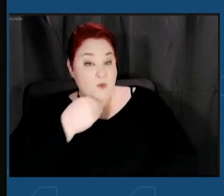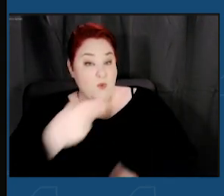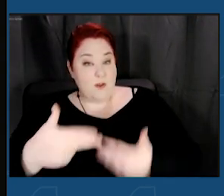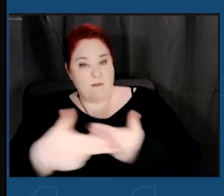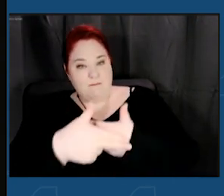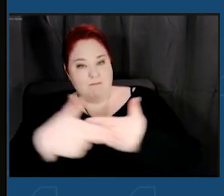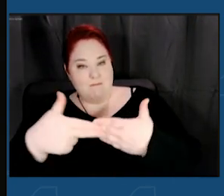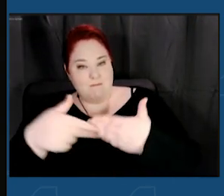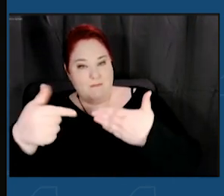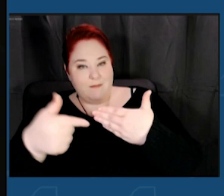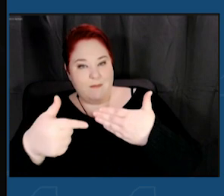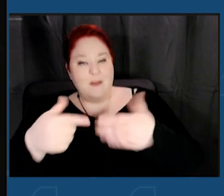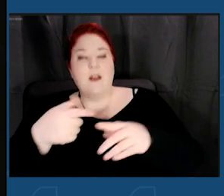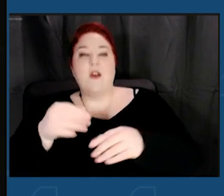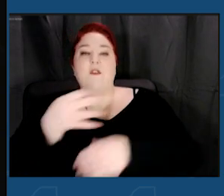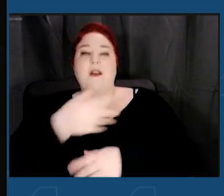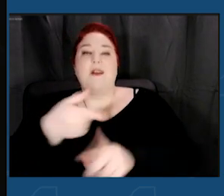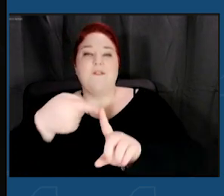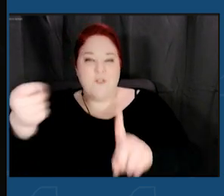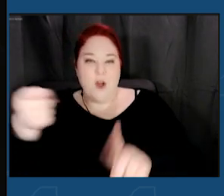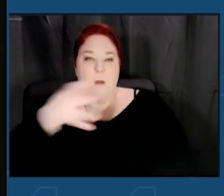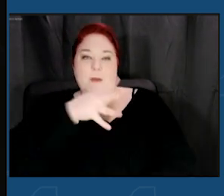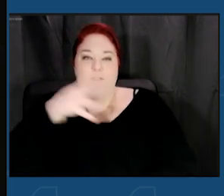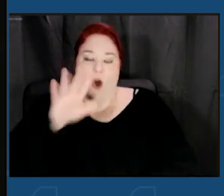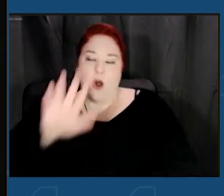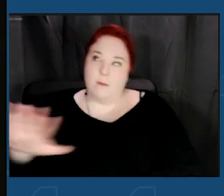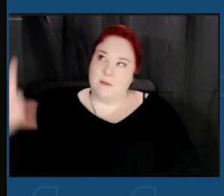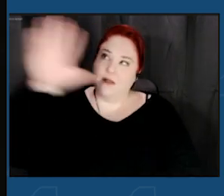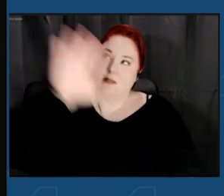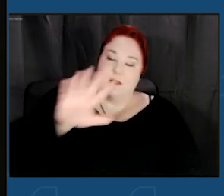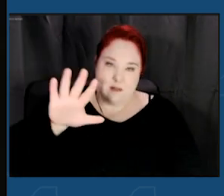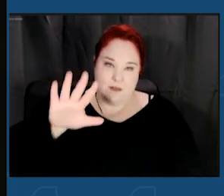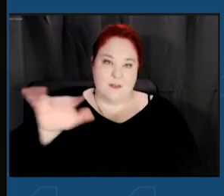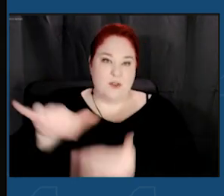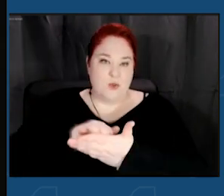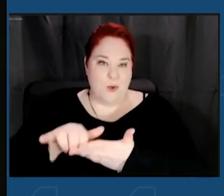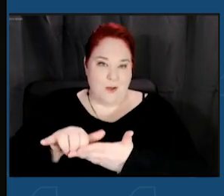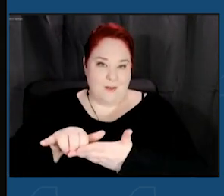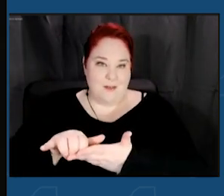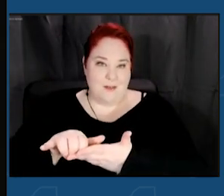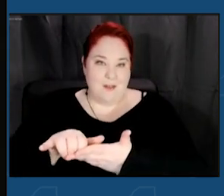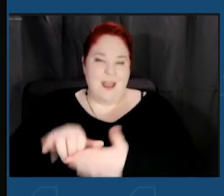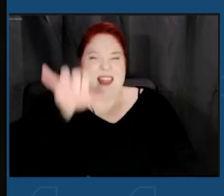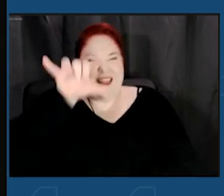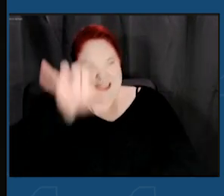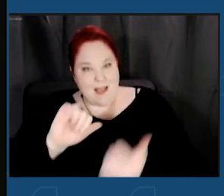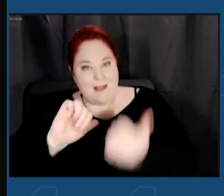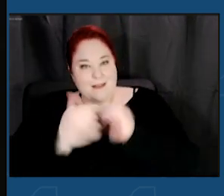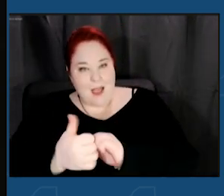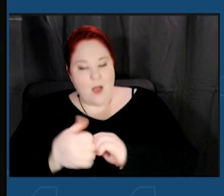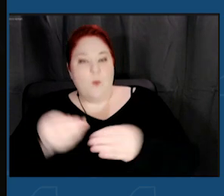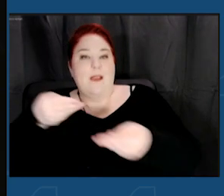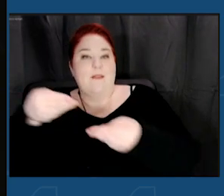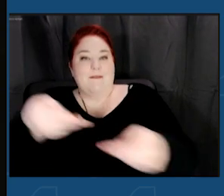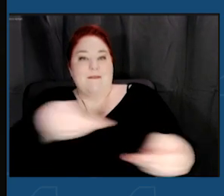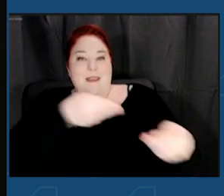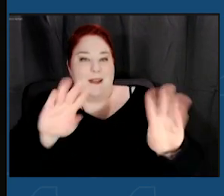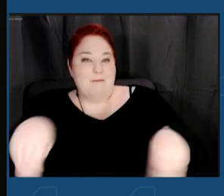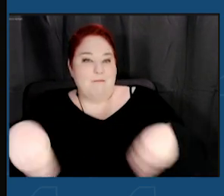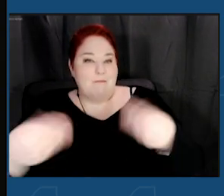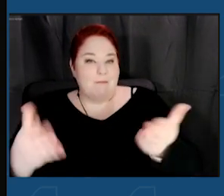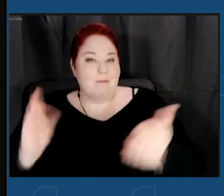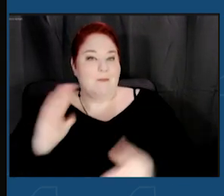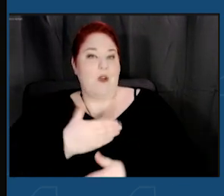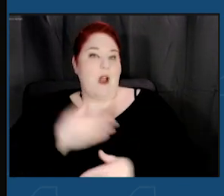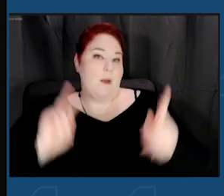from farms all over New York State. I said, this is the answer. This is how we feed our people, and this is how we keep our farm economy strong.